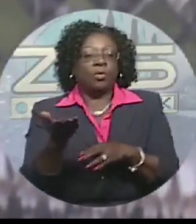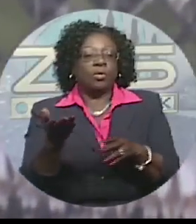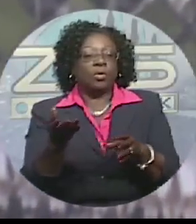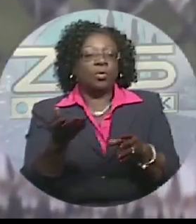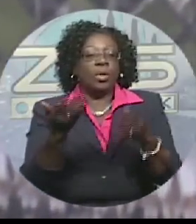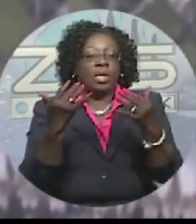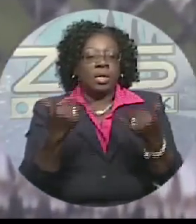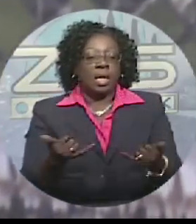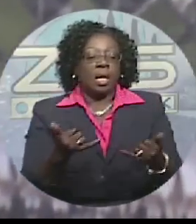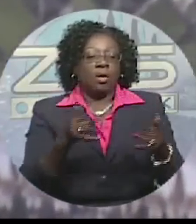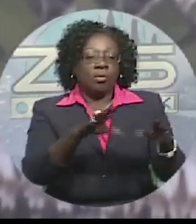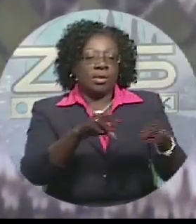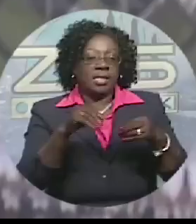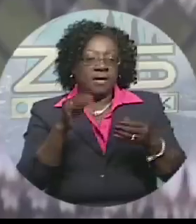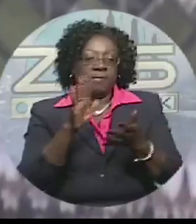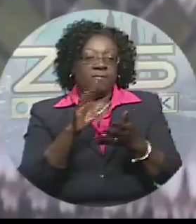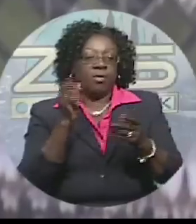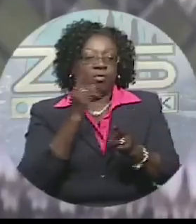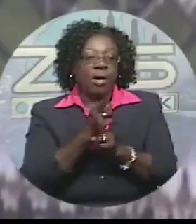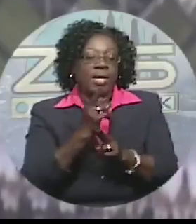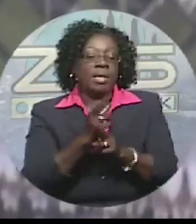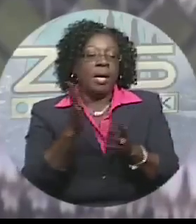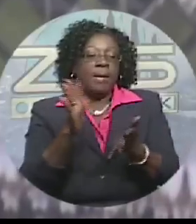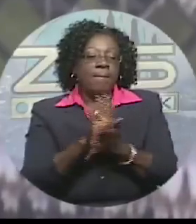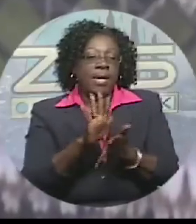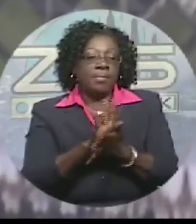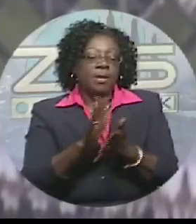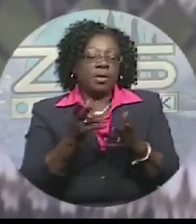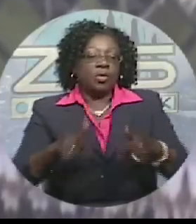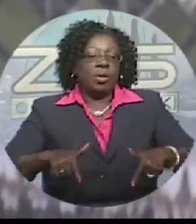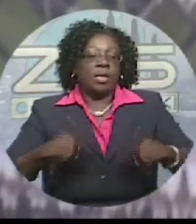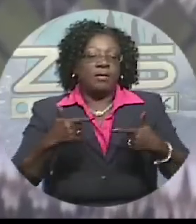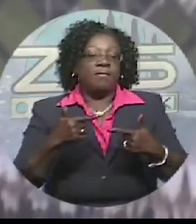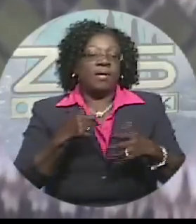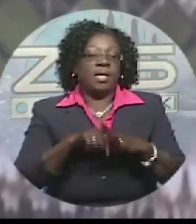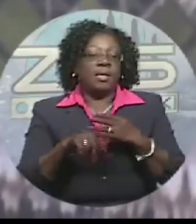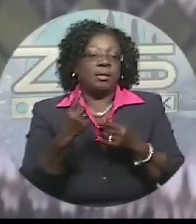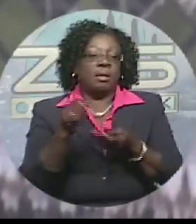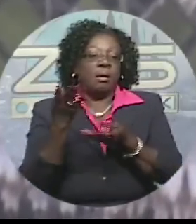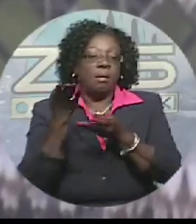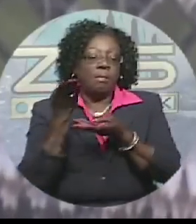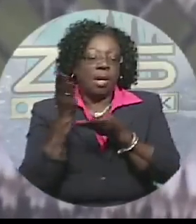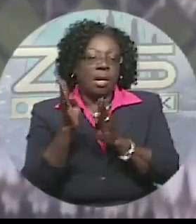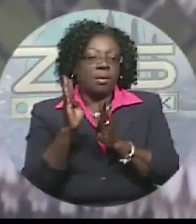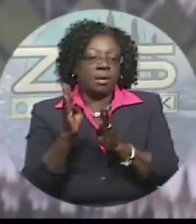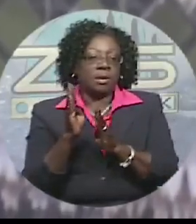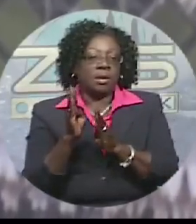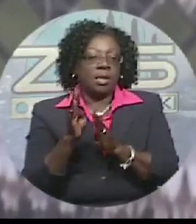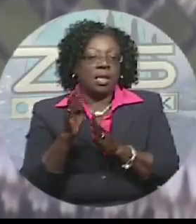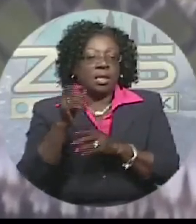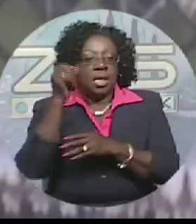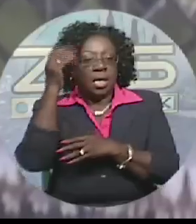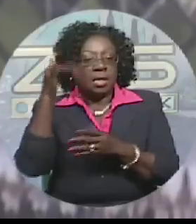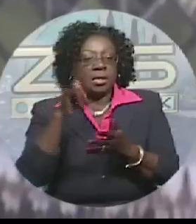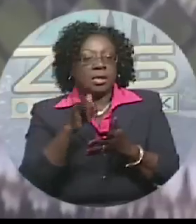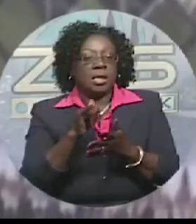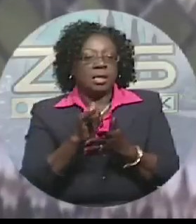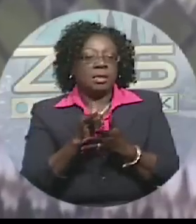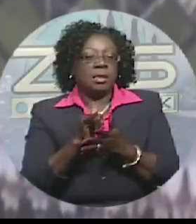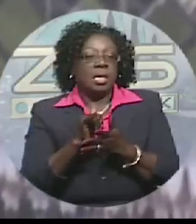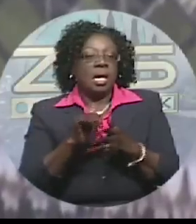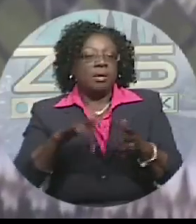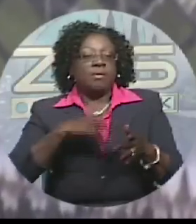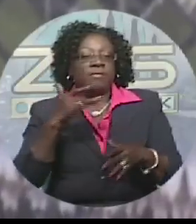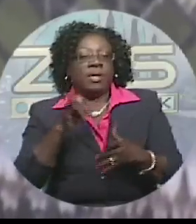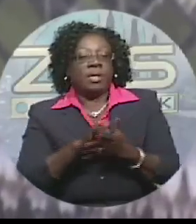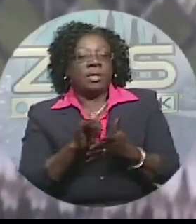who understand what we're doing, because by and large they have said to us on a number of occasions they understand, and they feel that we